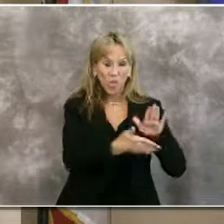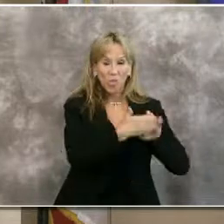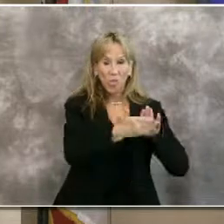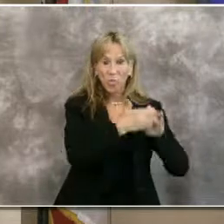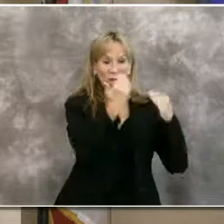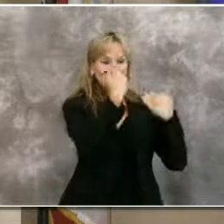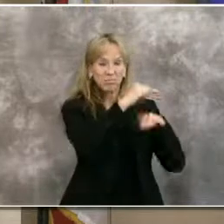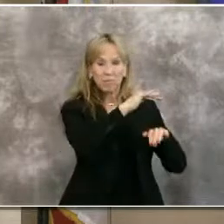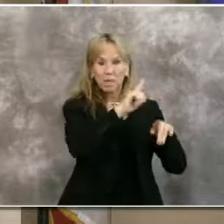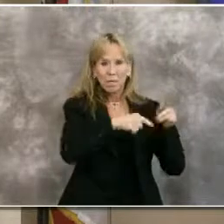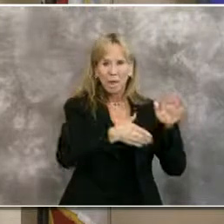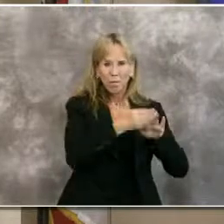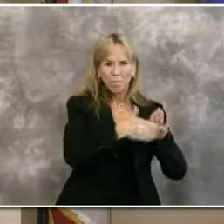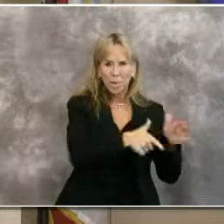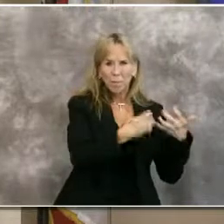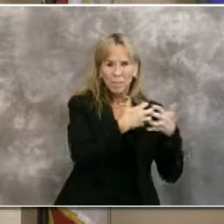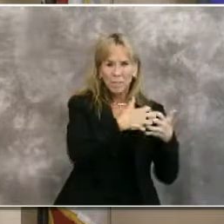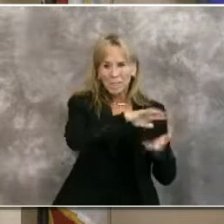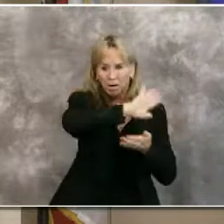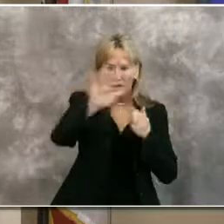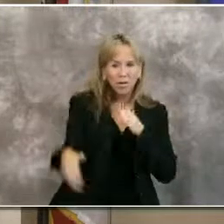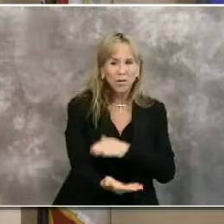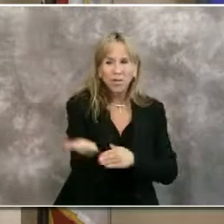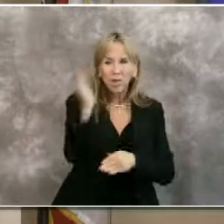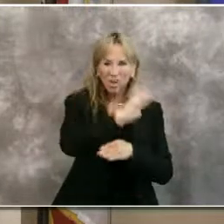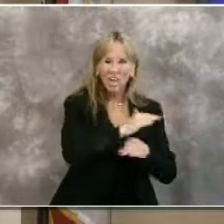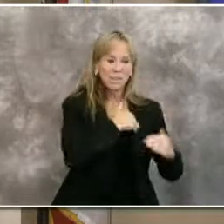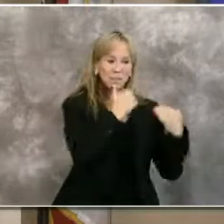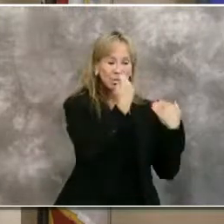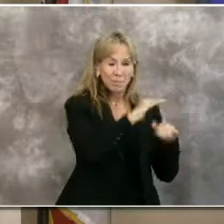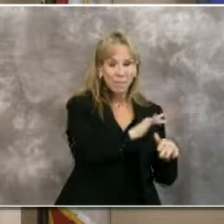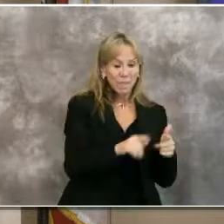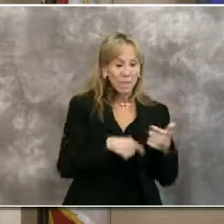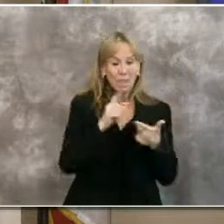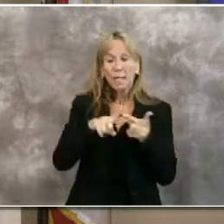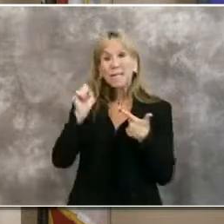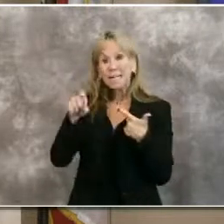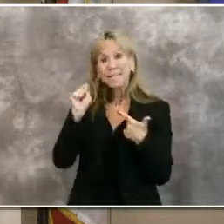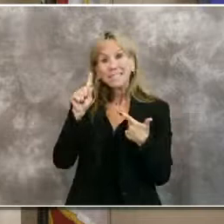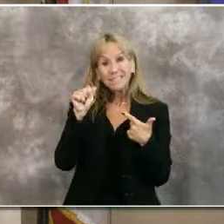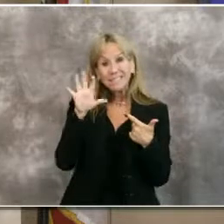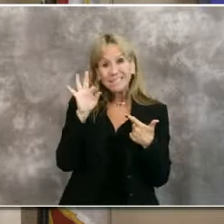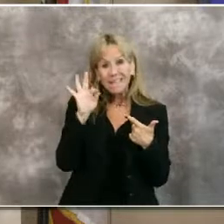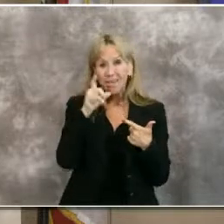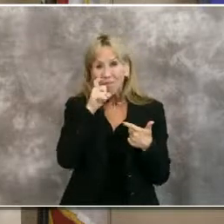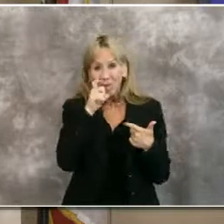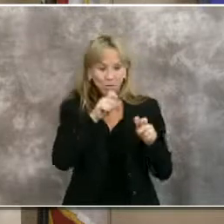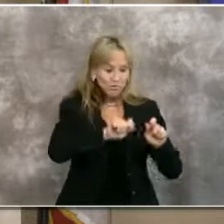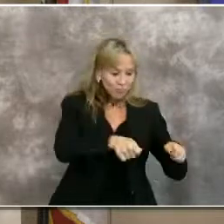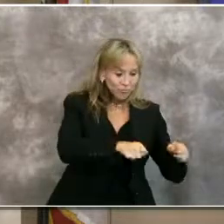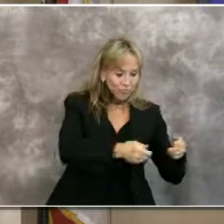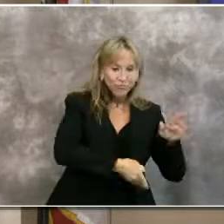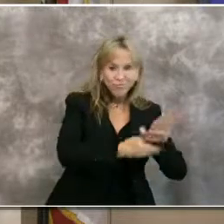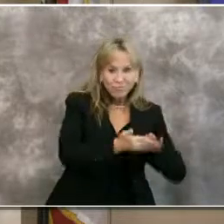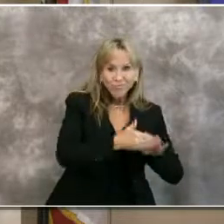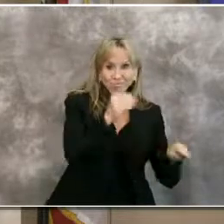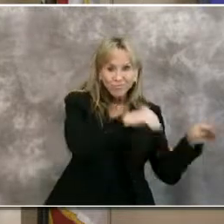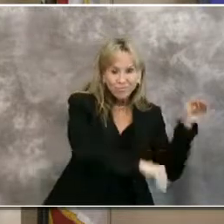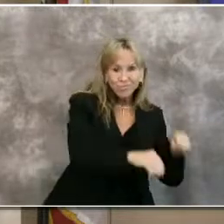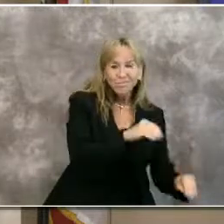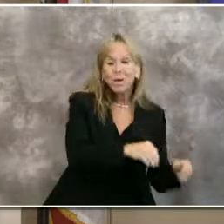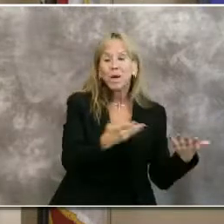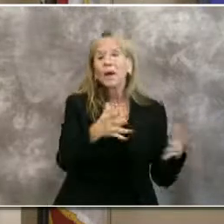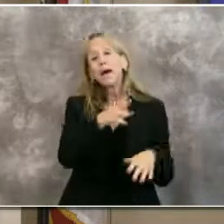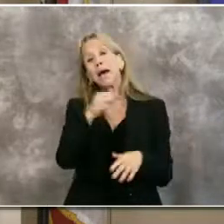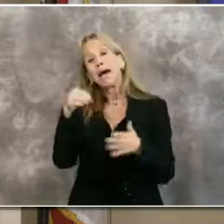during the day. There's staff that are required to actually run those machines. And in various laboratories, there are a lot